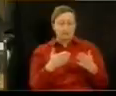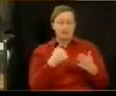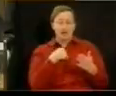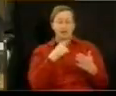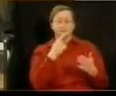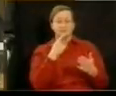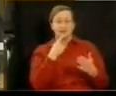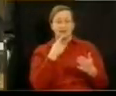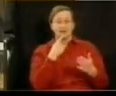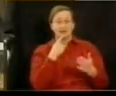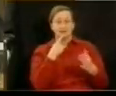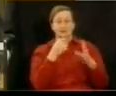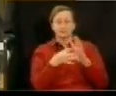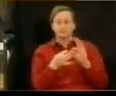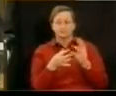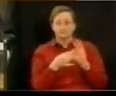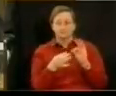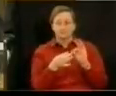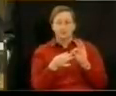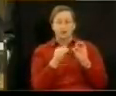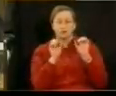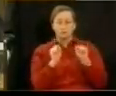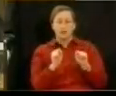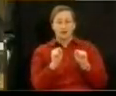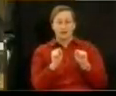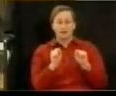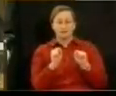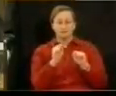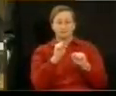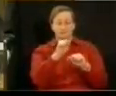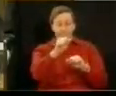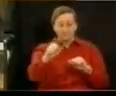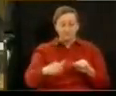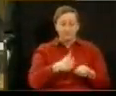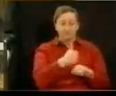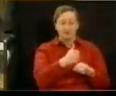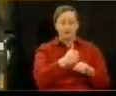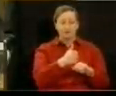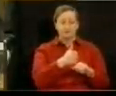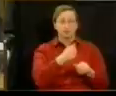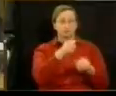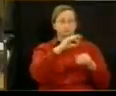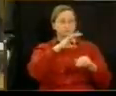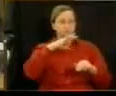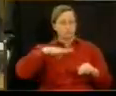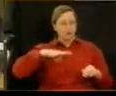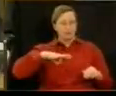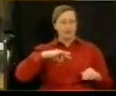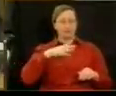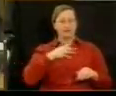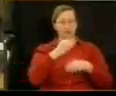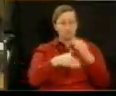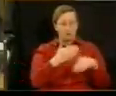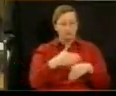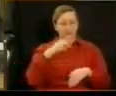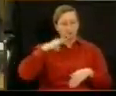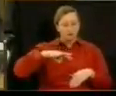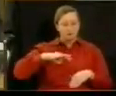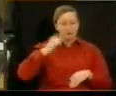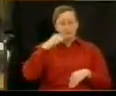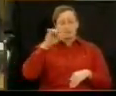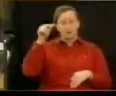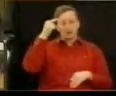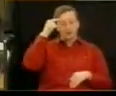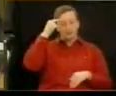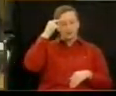in which we can restore some credibility and transparency to this process and credibility to our government while staying